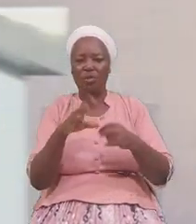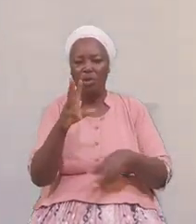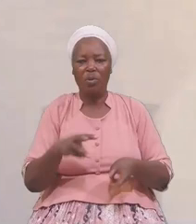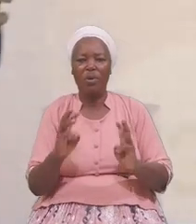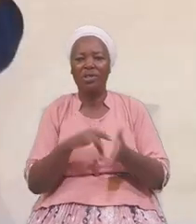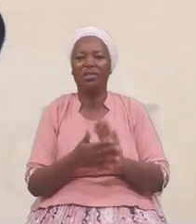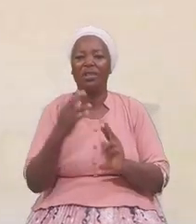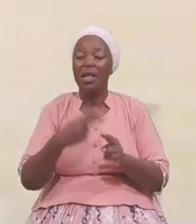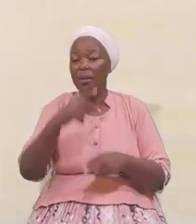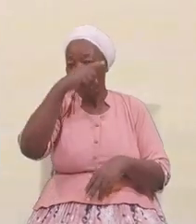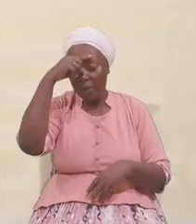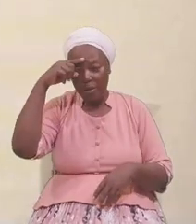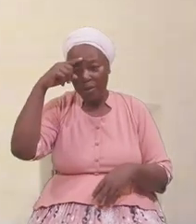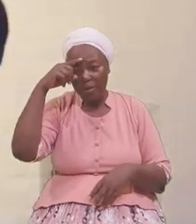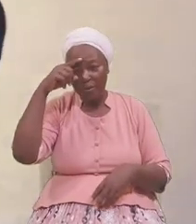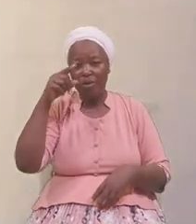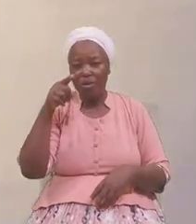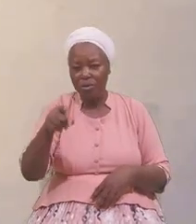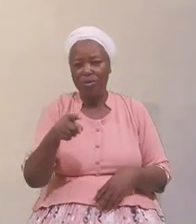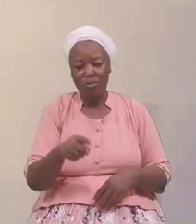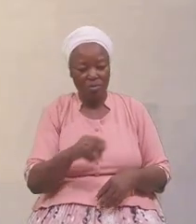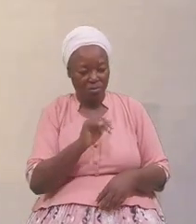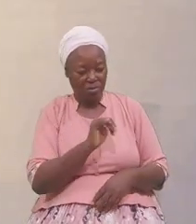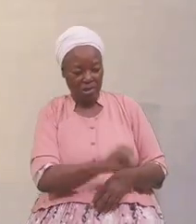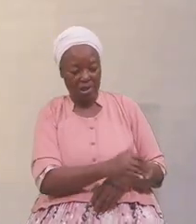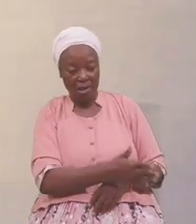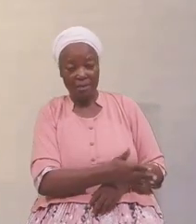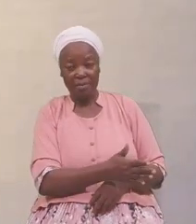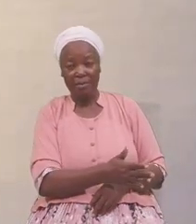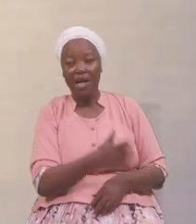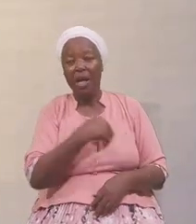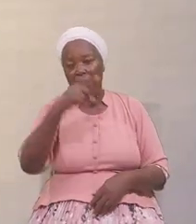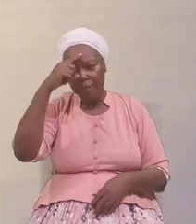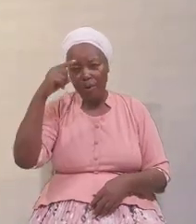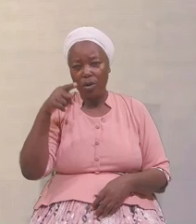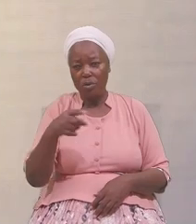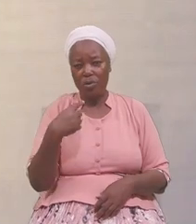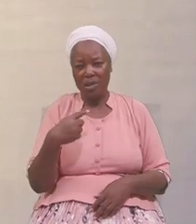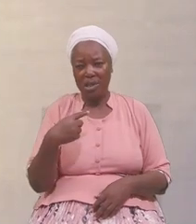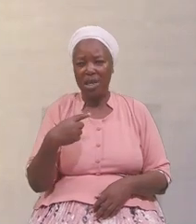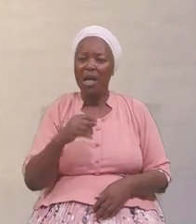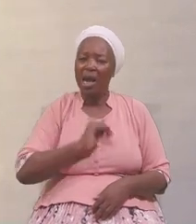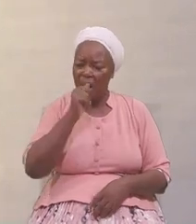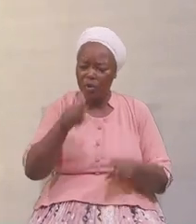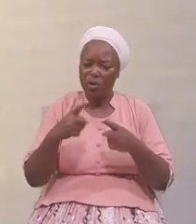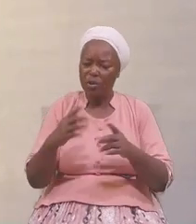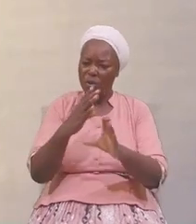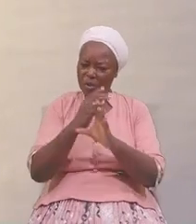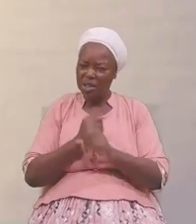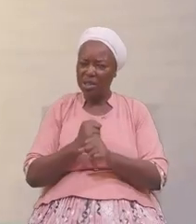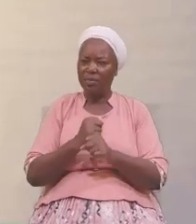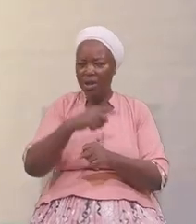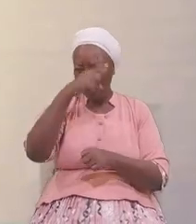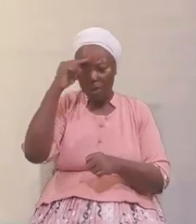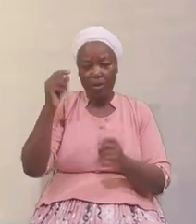way. Because you stay there, and because you say, I am going to receive,